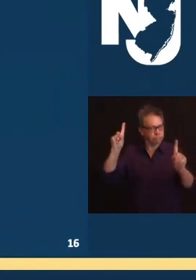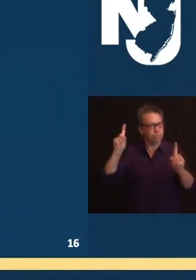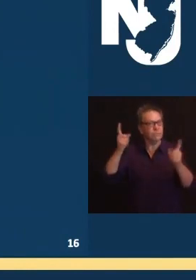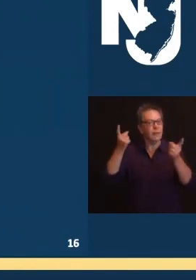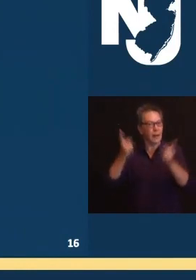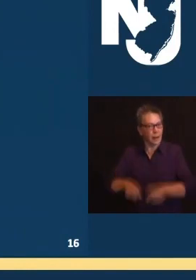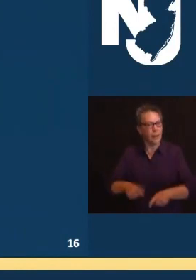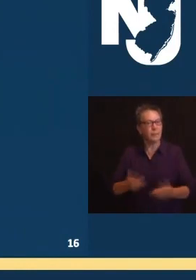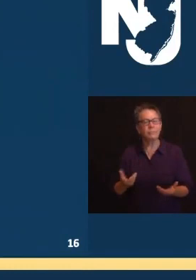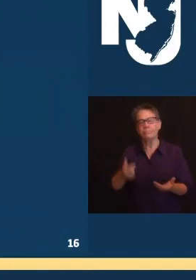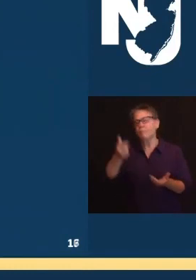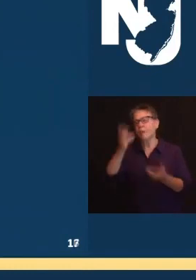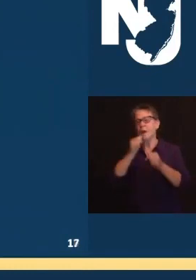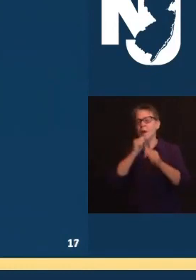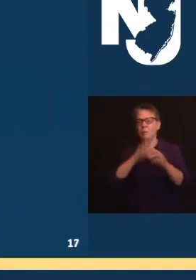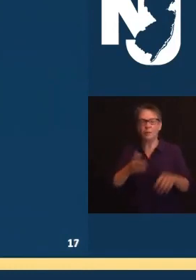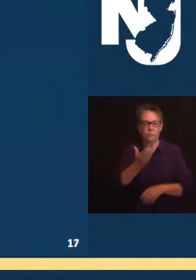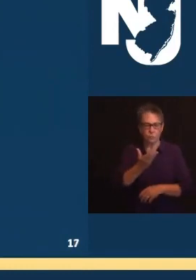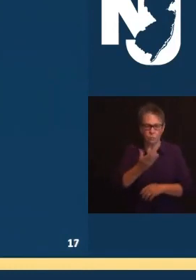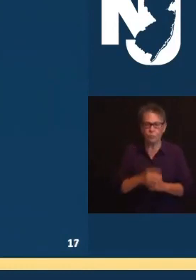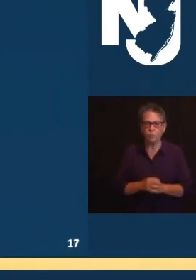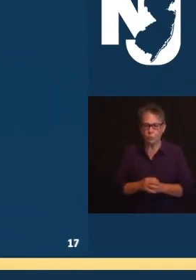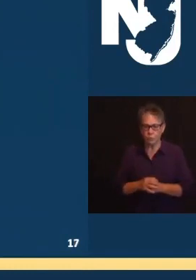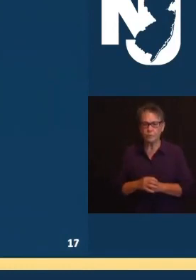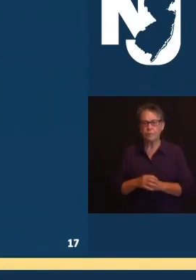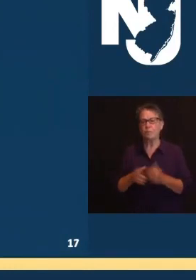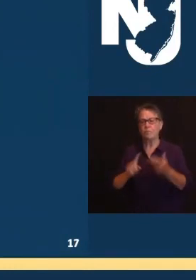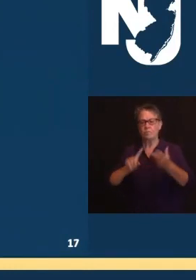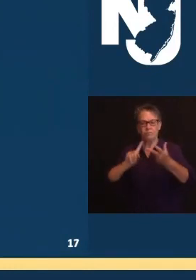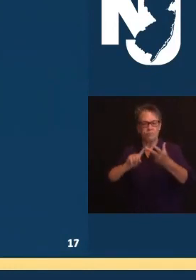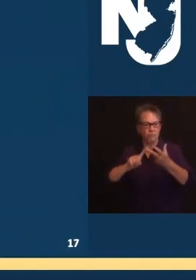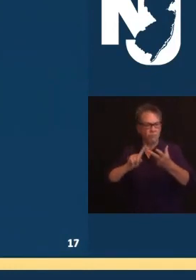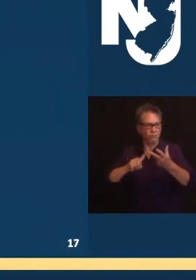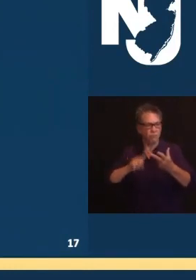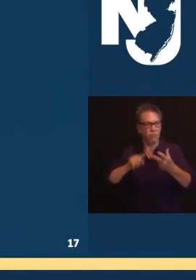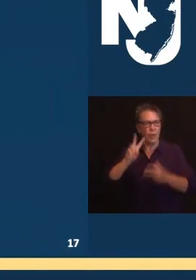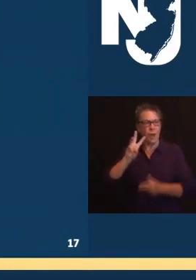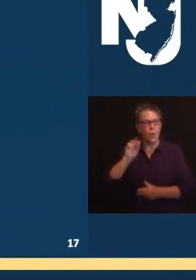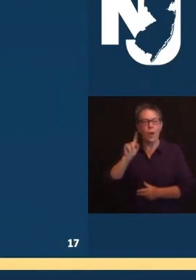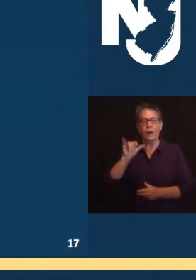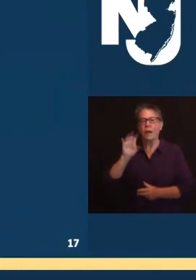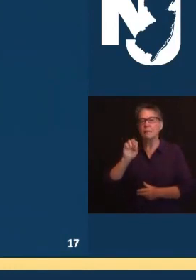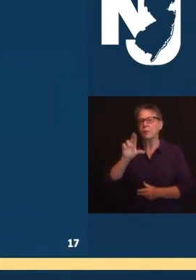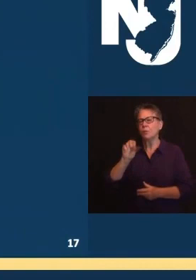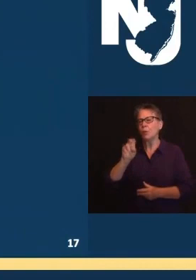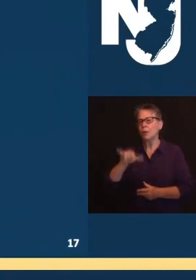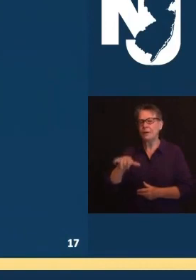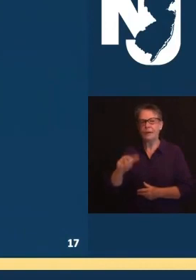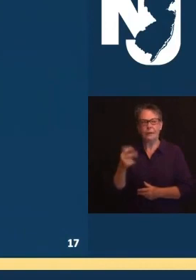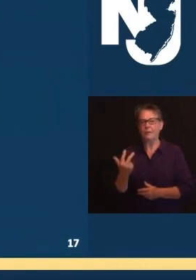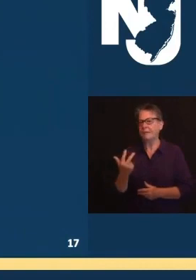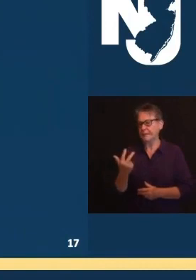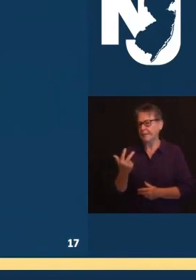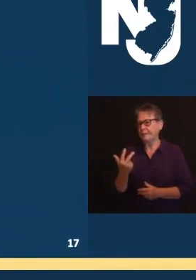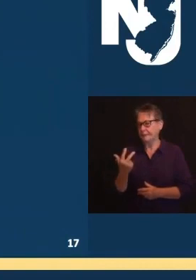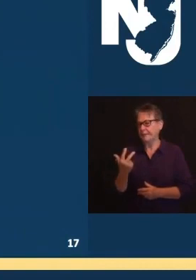and her family. Finally today, we remember Clifton's Wallace Roney